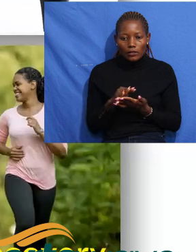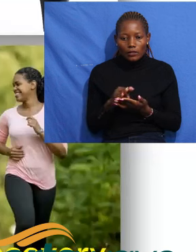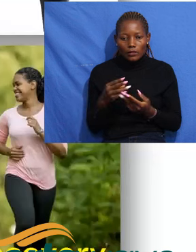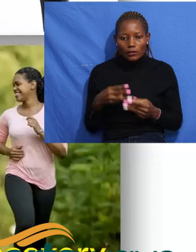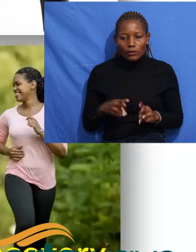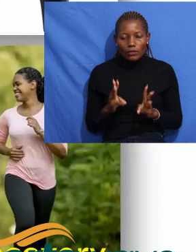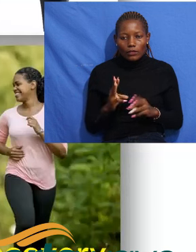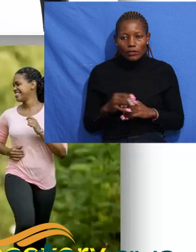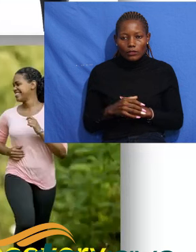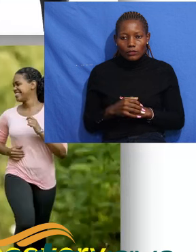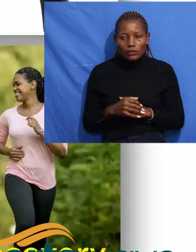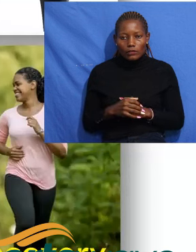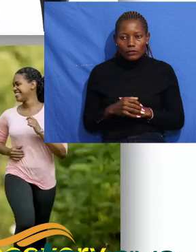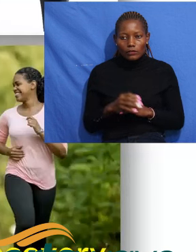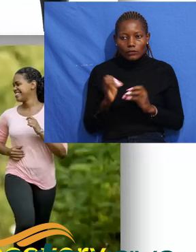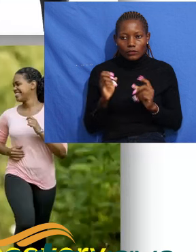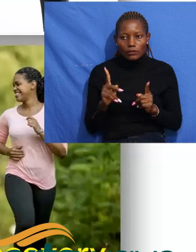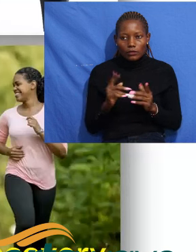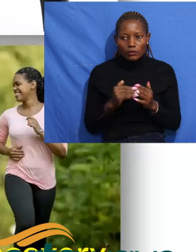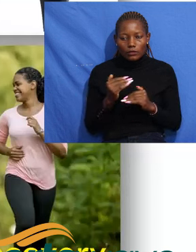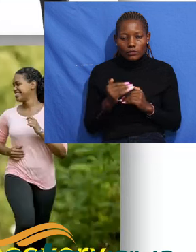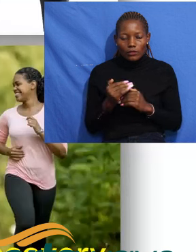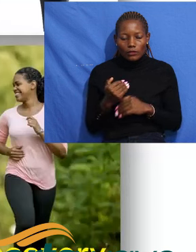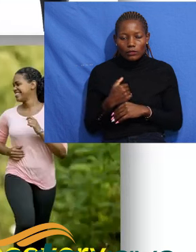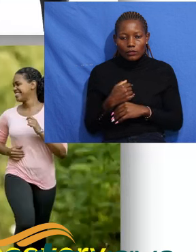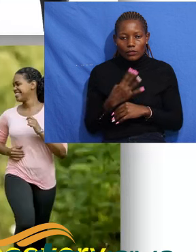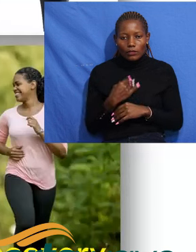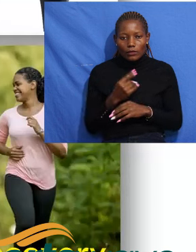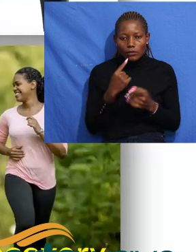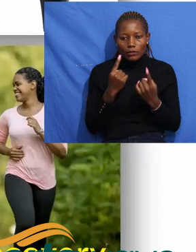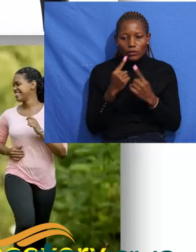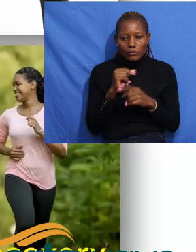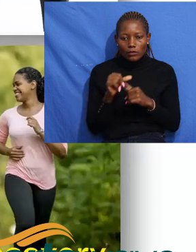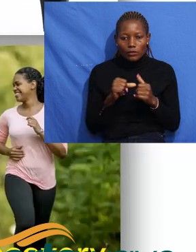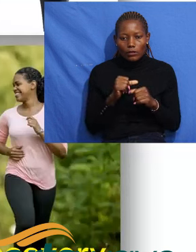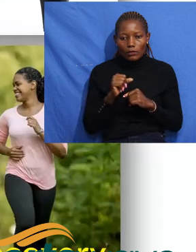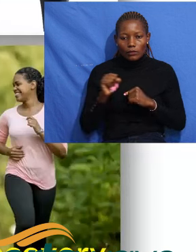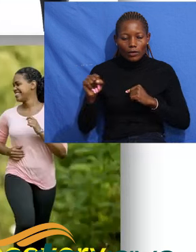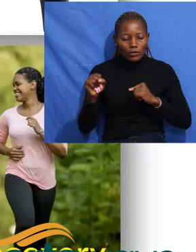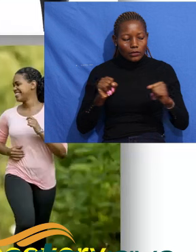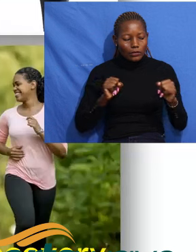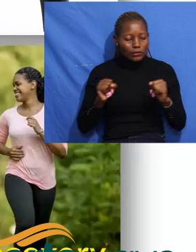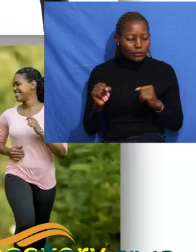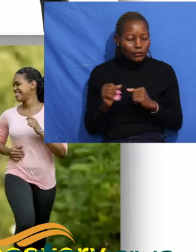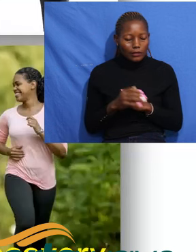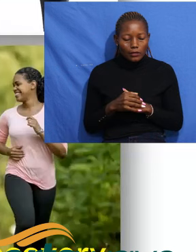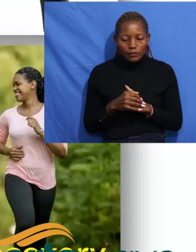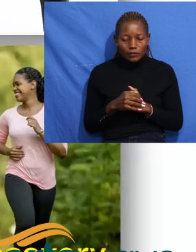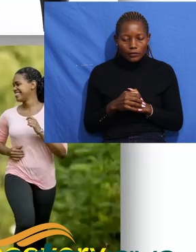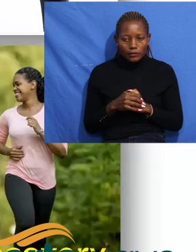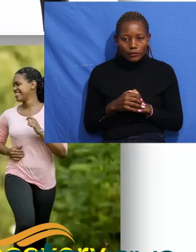methods. Okay, next, I would like to talk about stretching.